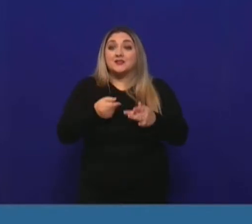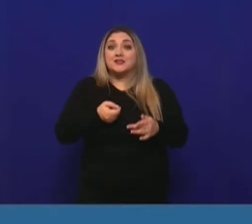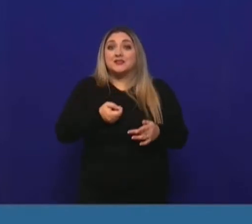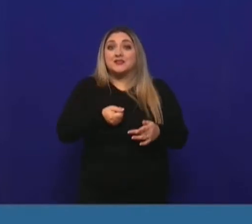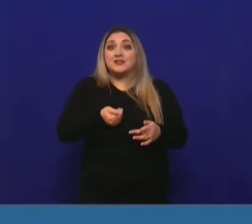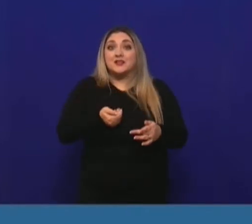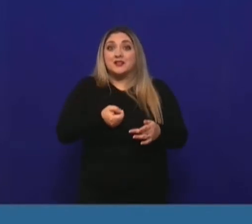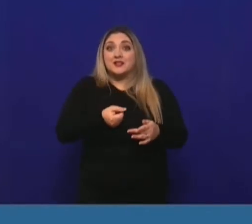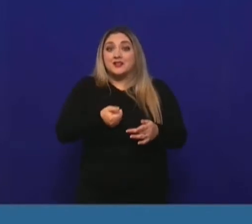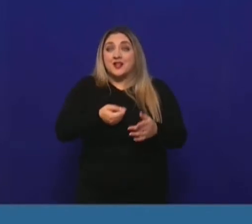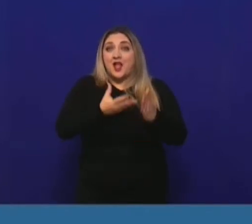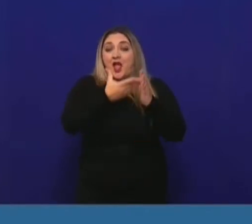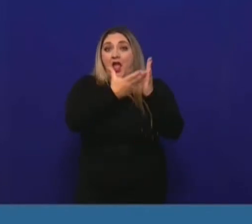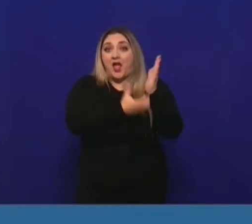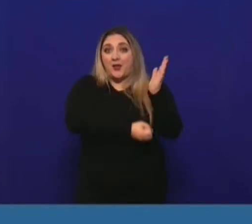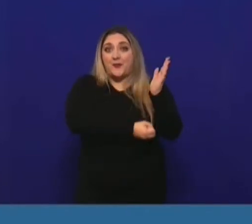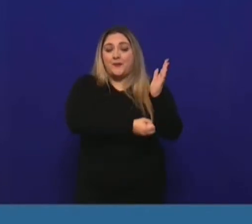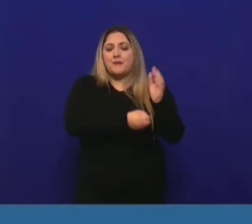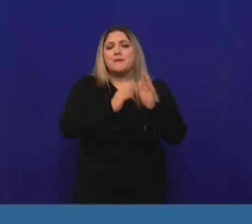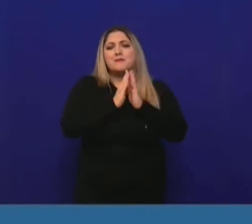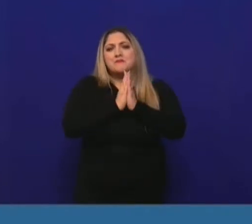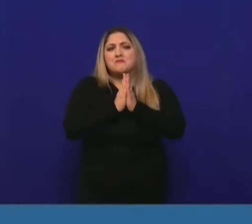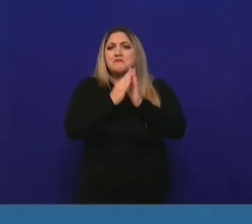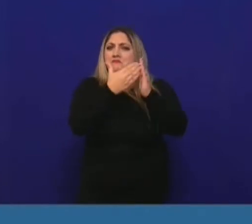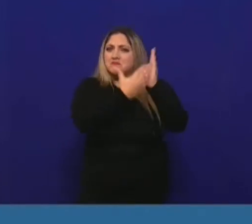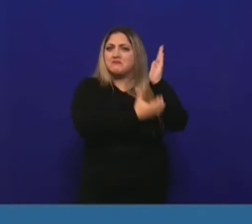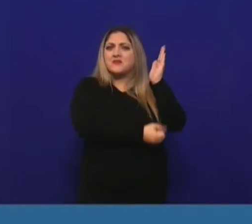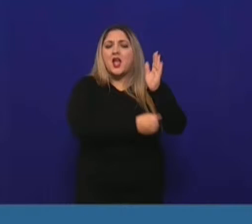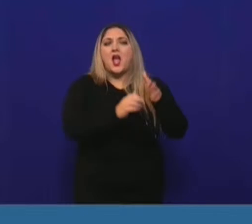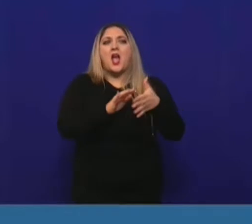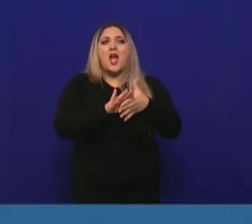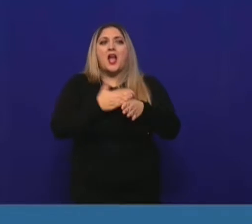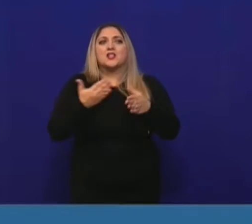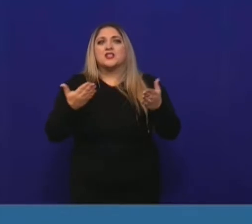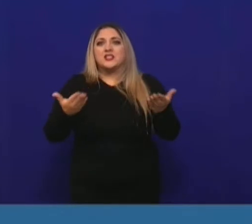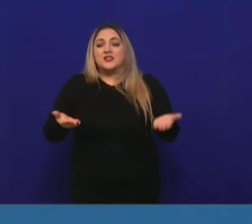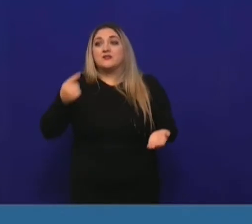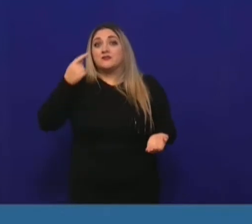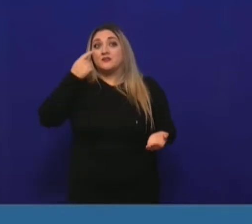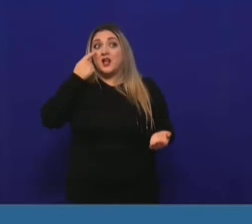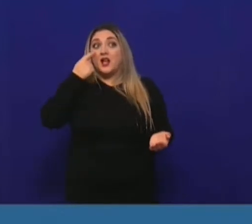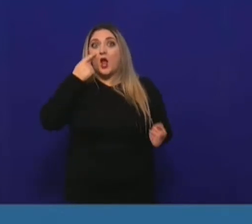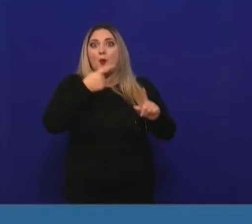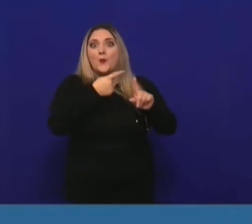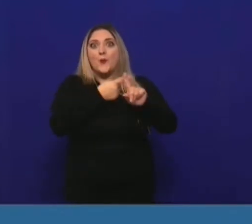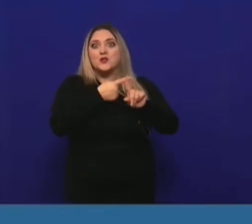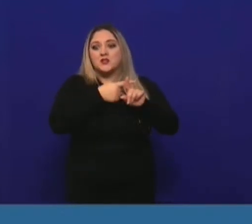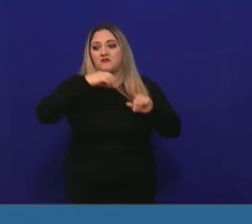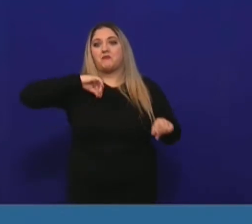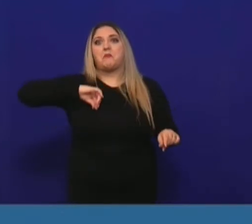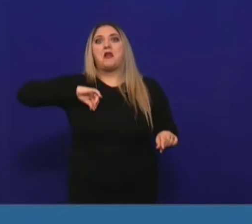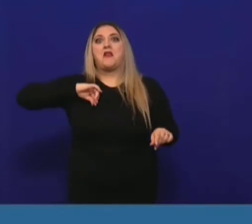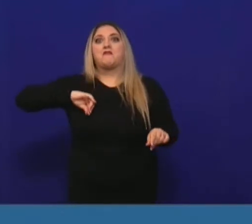minn ma d-downloadja ħiex niżluha għaliex bħalma ħataraw il-benefiċċji huma kbar. Fatti kellna